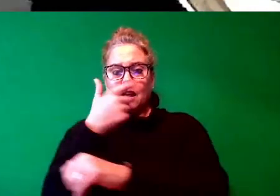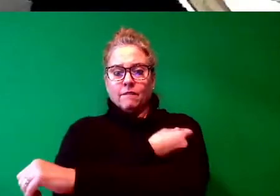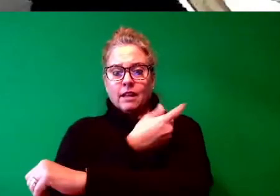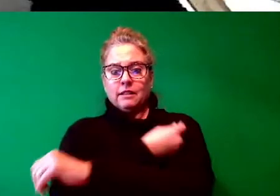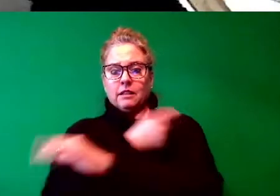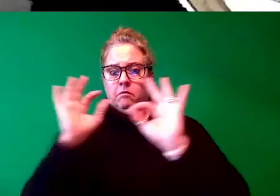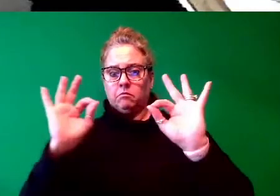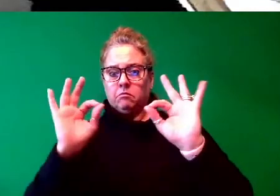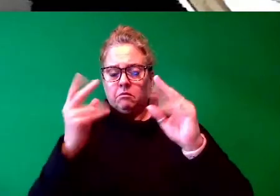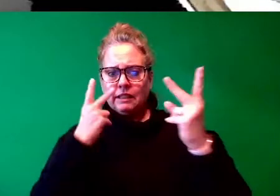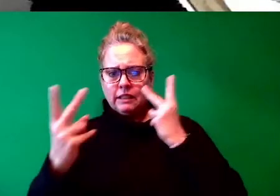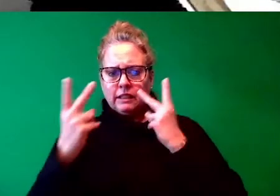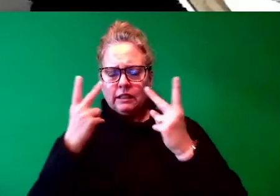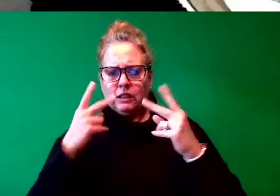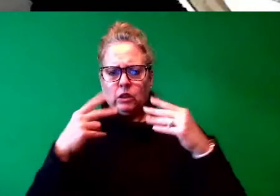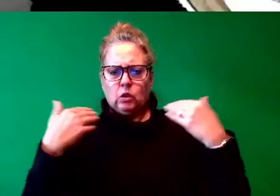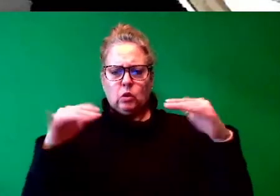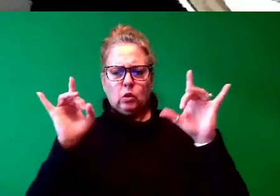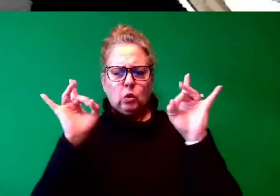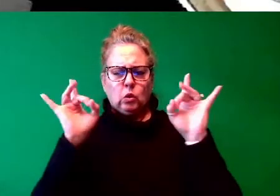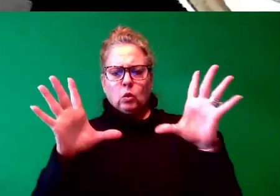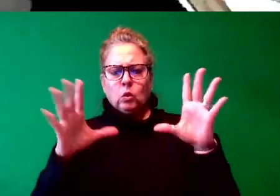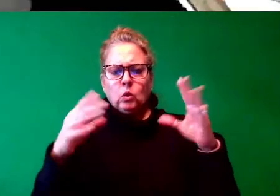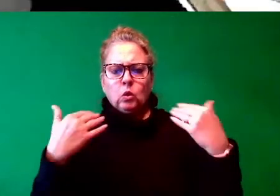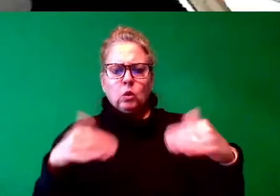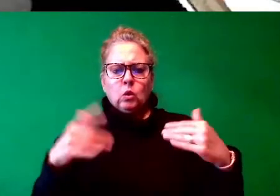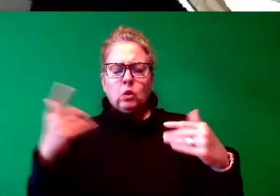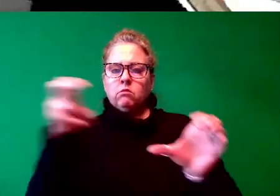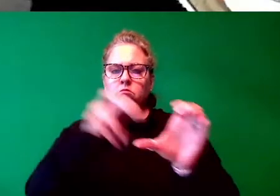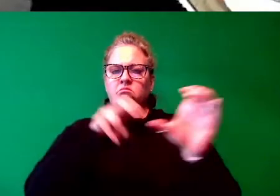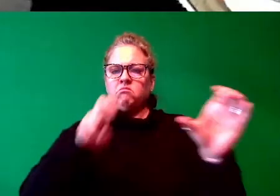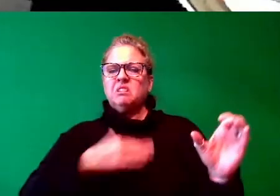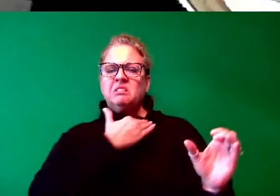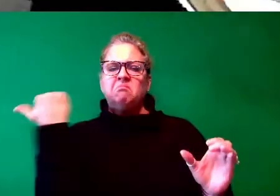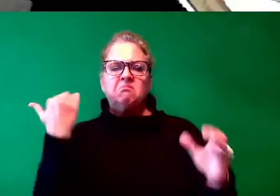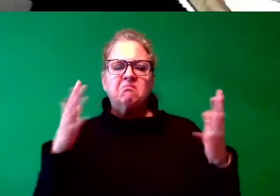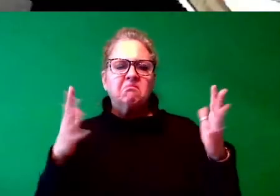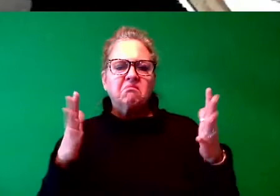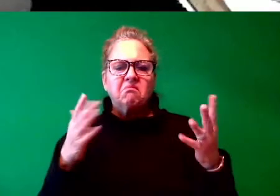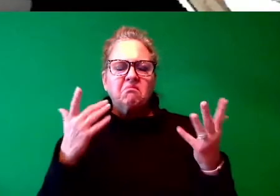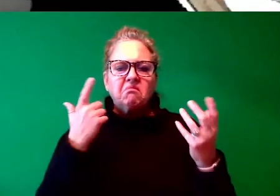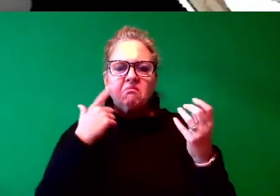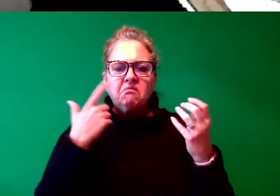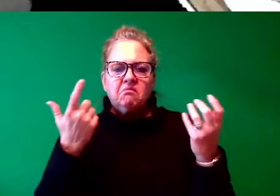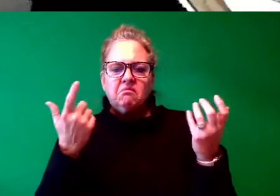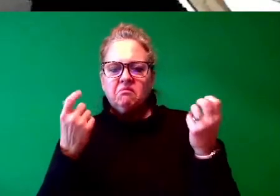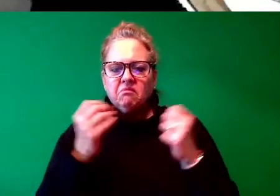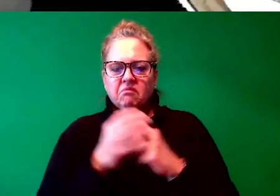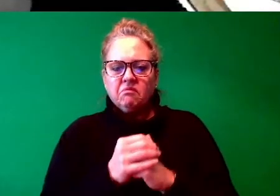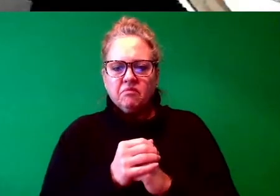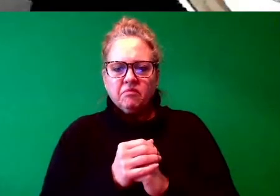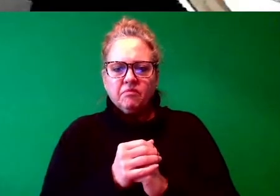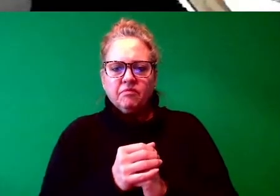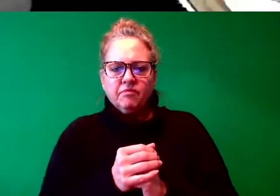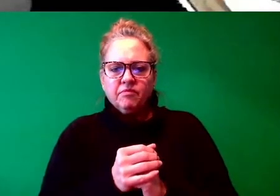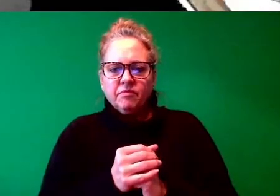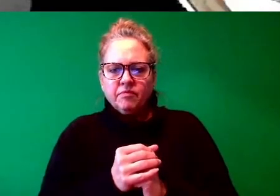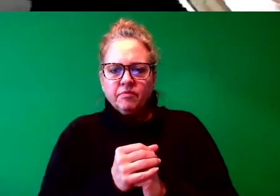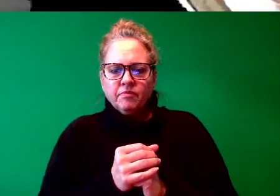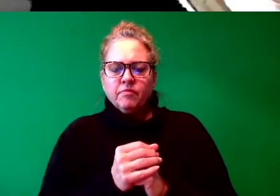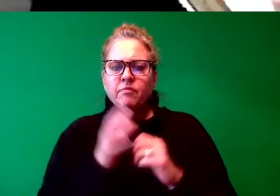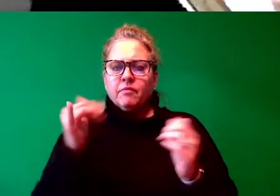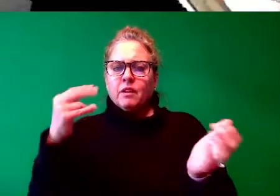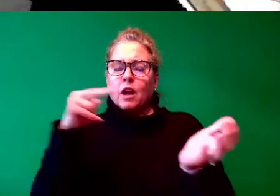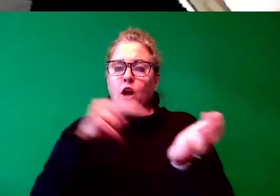of this. And so that's why, I think that's part of the reason why we have a healthcare shortage, is people are, just like here at the health department,